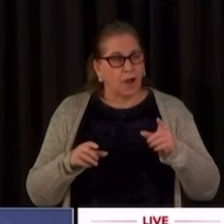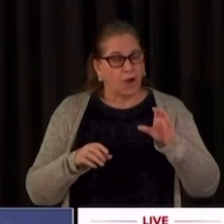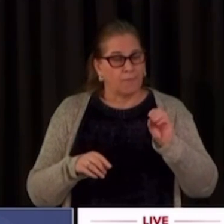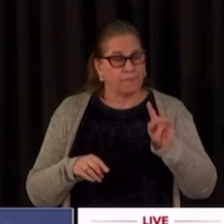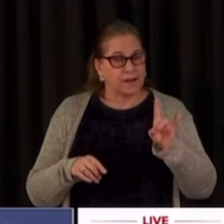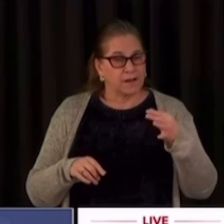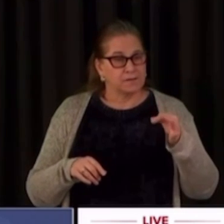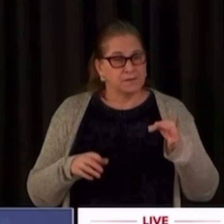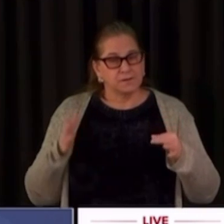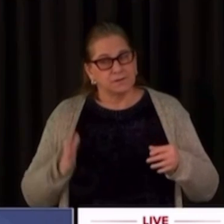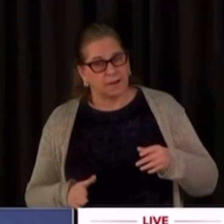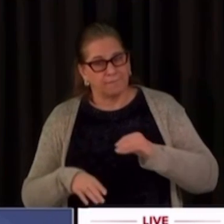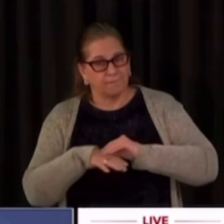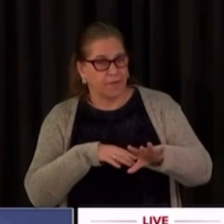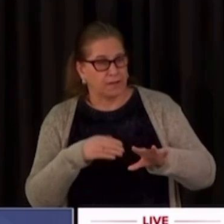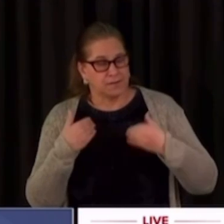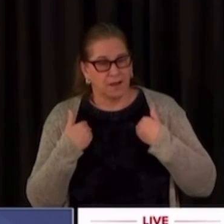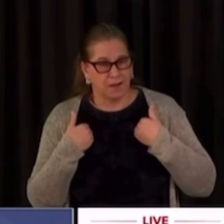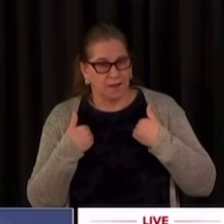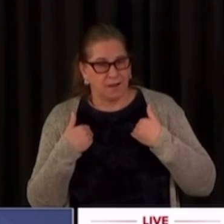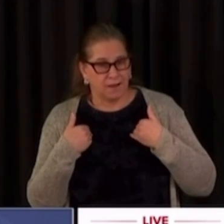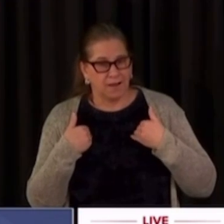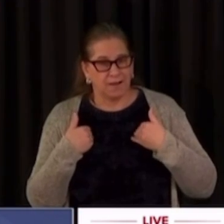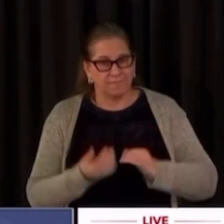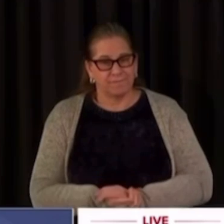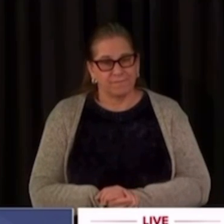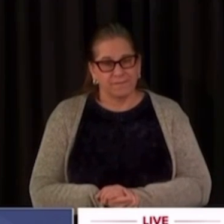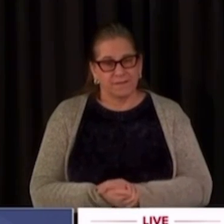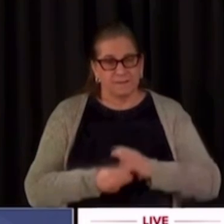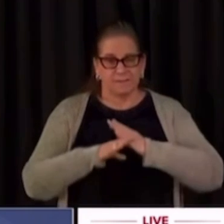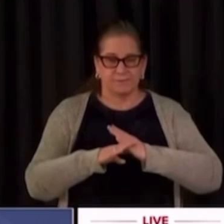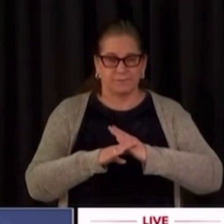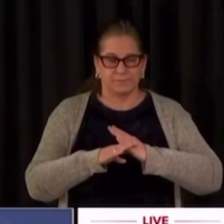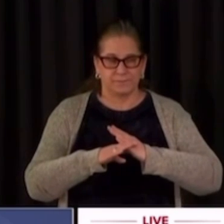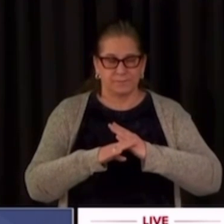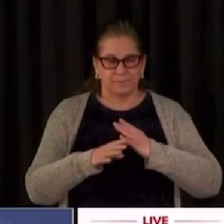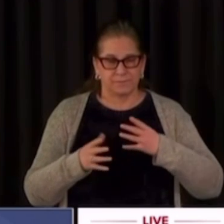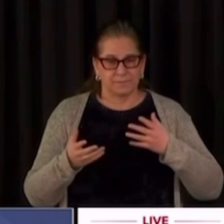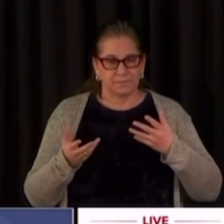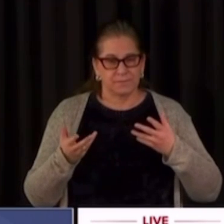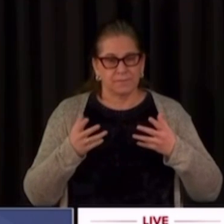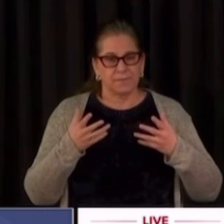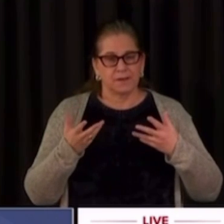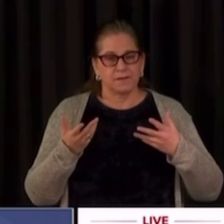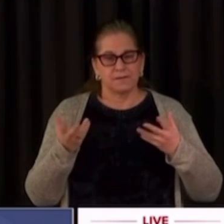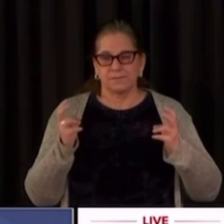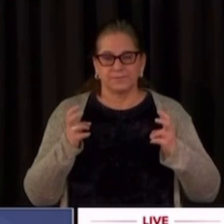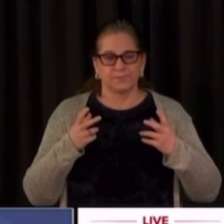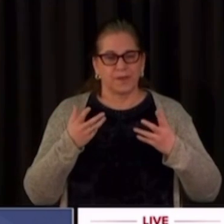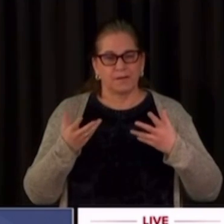societal functioning or essential employees group are essential employees in our district government